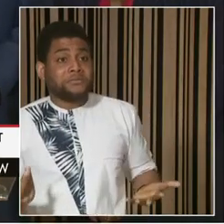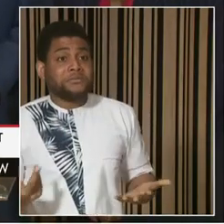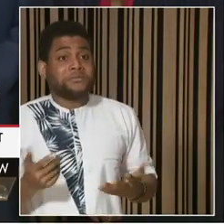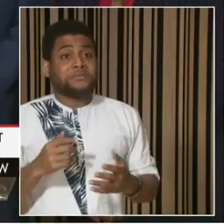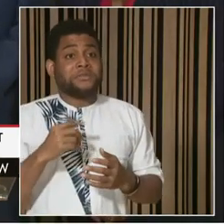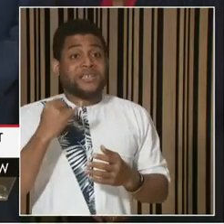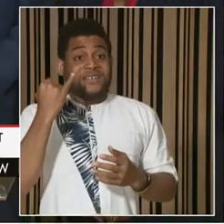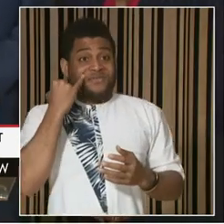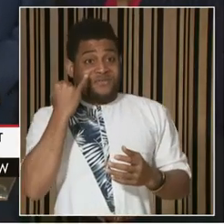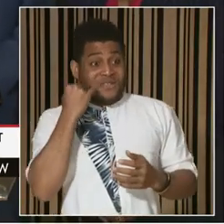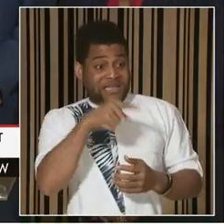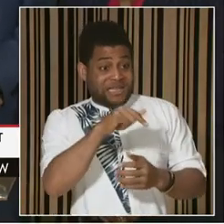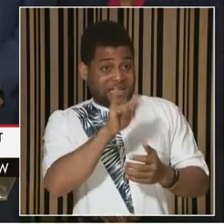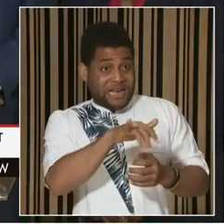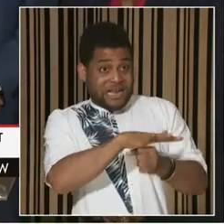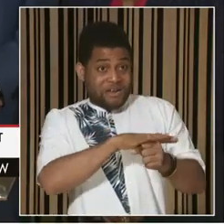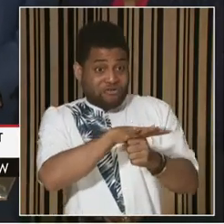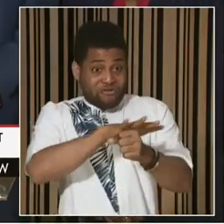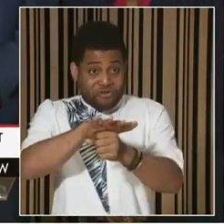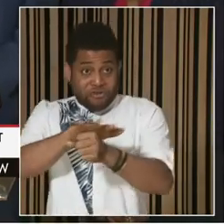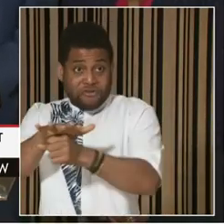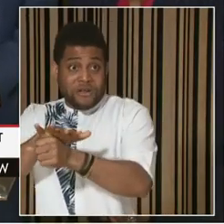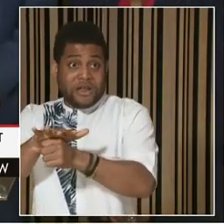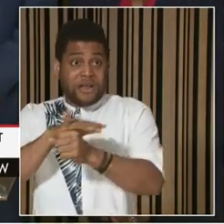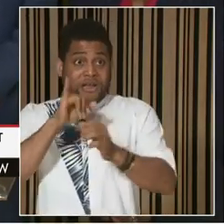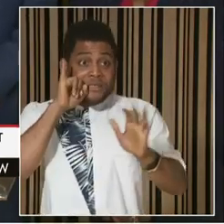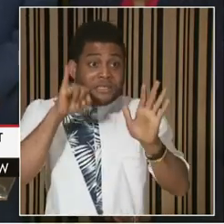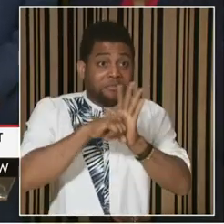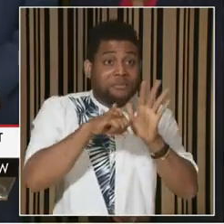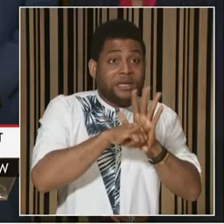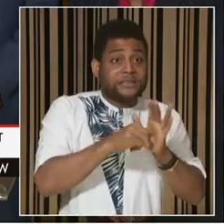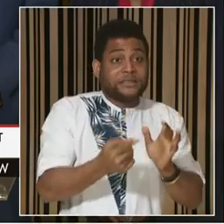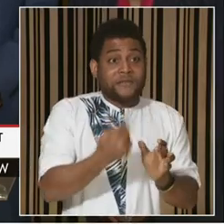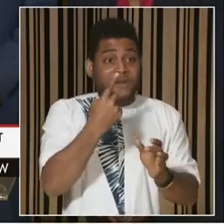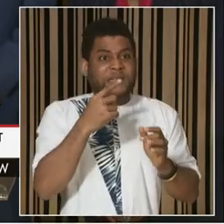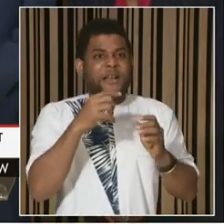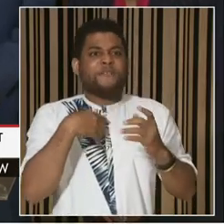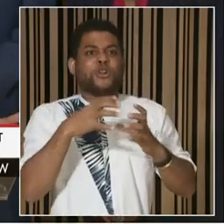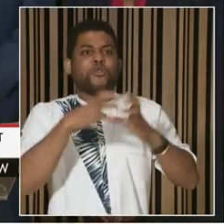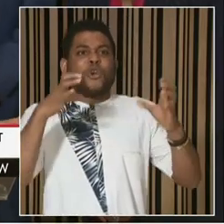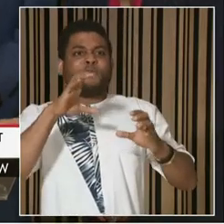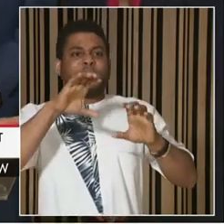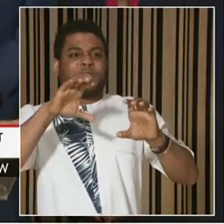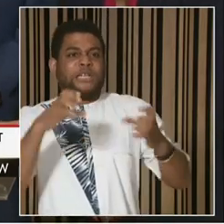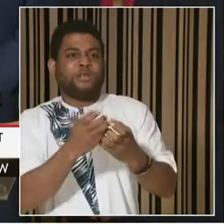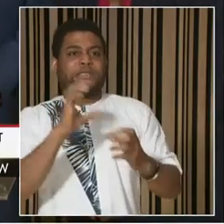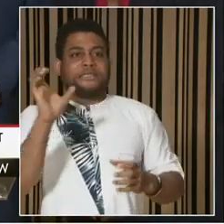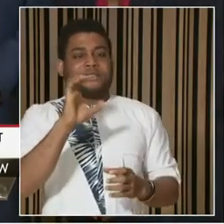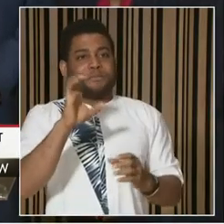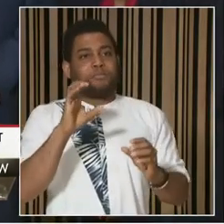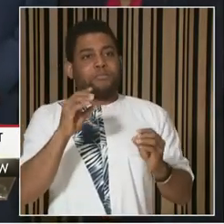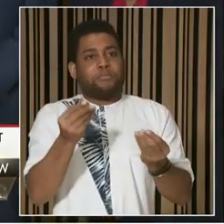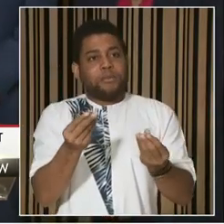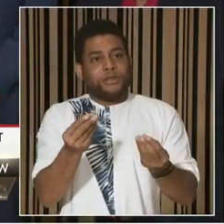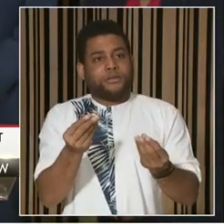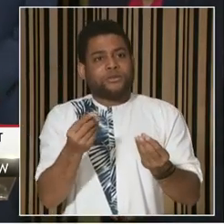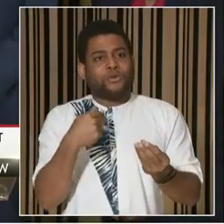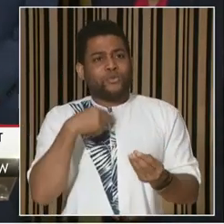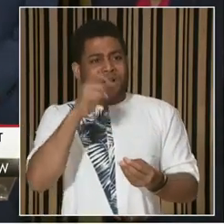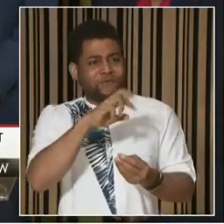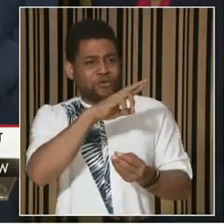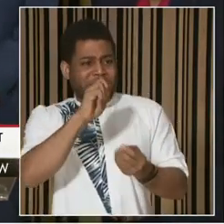identified areas of our downtown, as an example, that have a lot of Class C properties that should be reimagined. Maybe